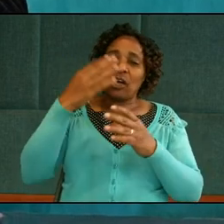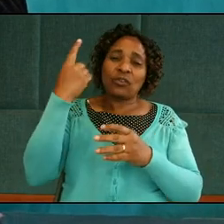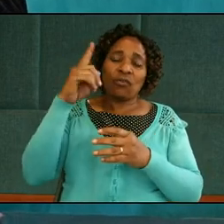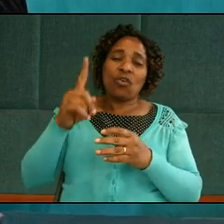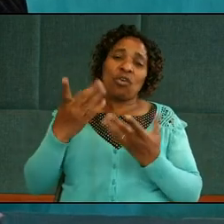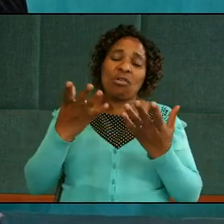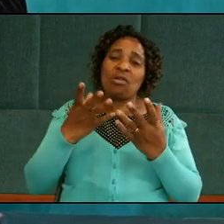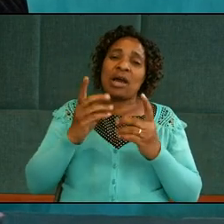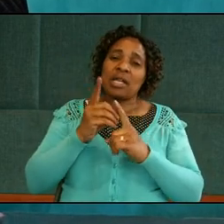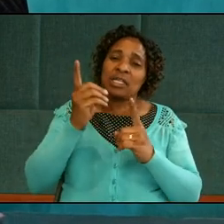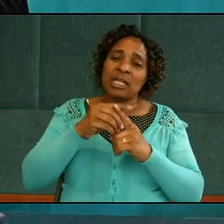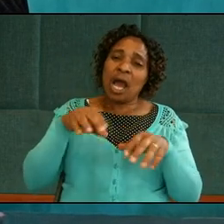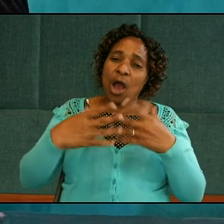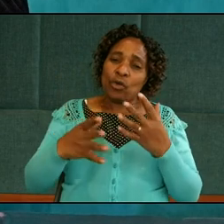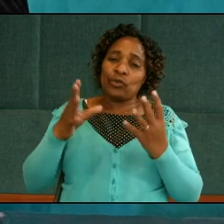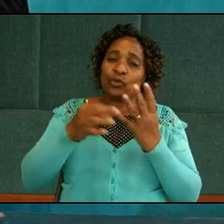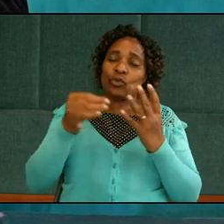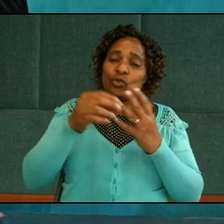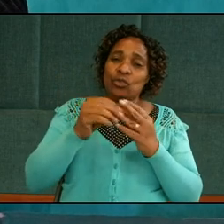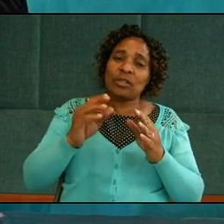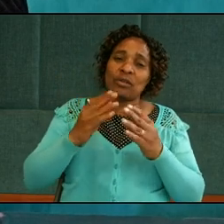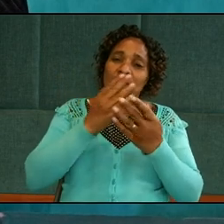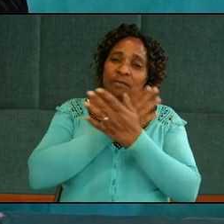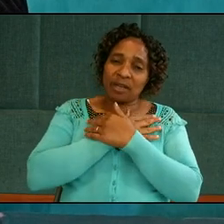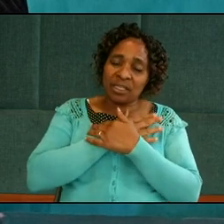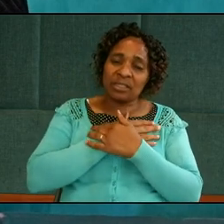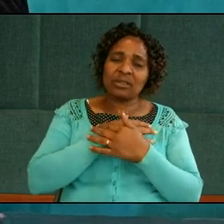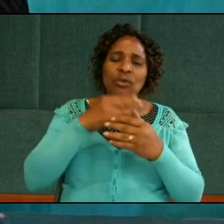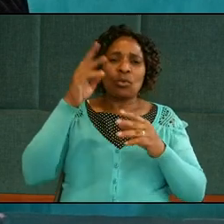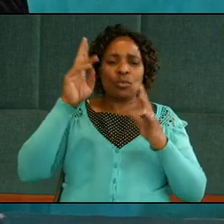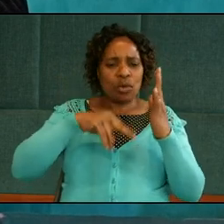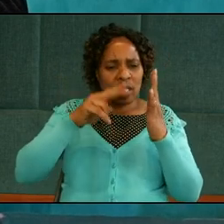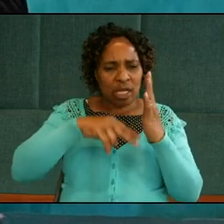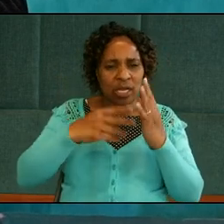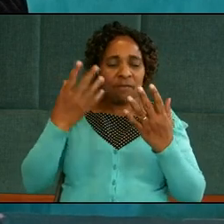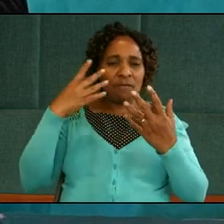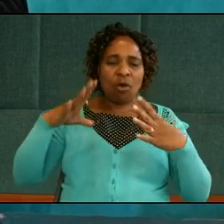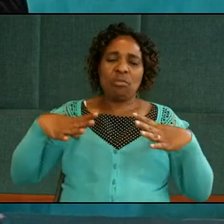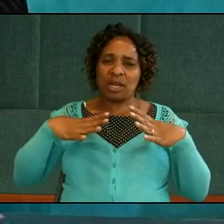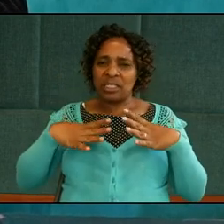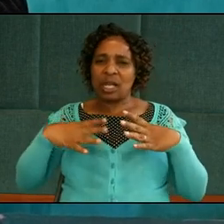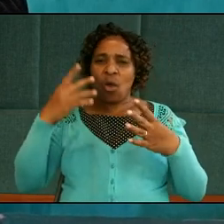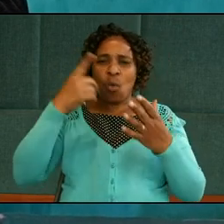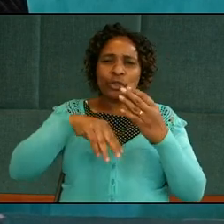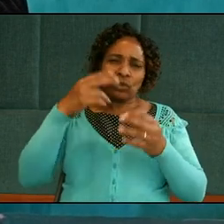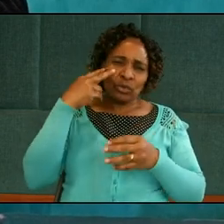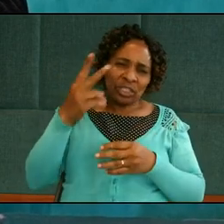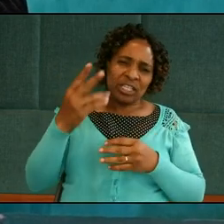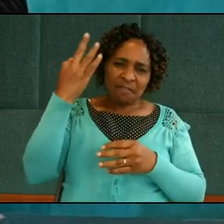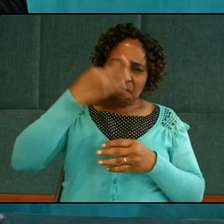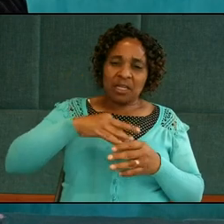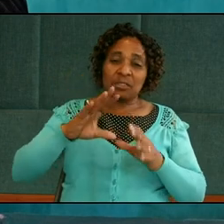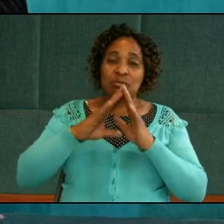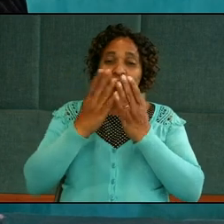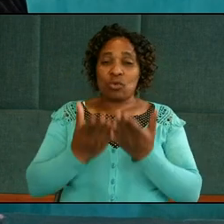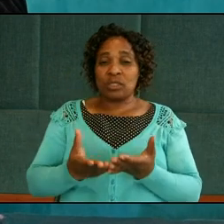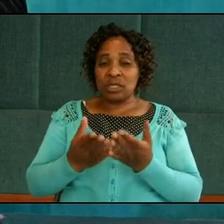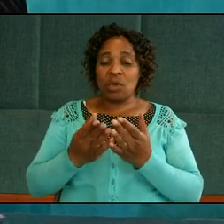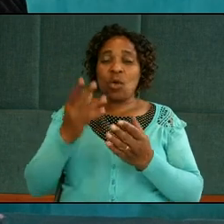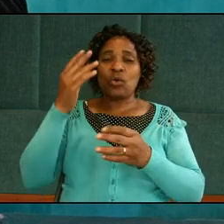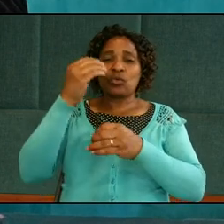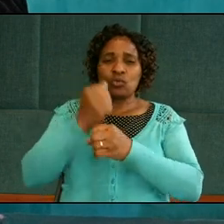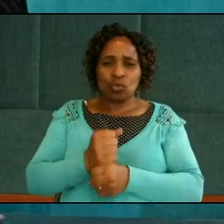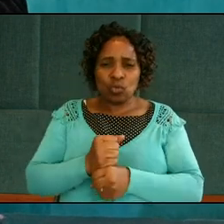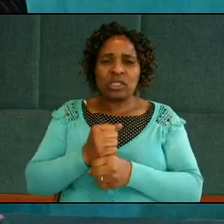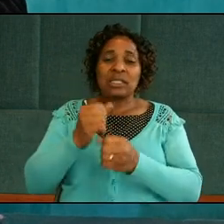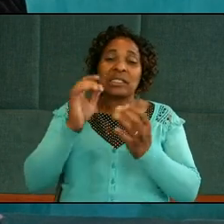how to choose friends, what book to read for pleasure, what to say on Facebook, whether or not to trust in Jesus,